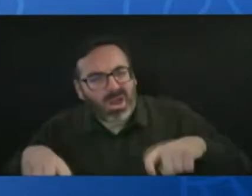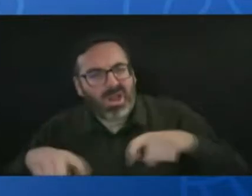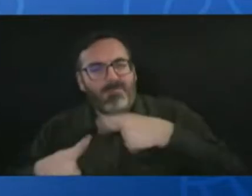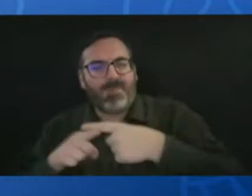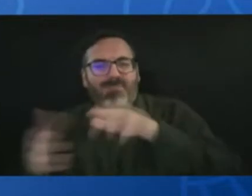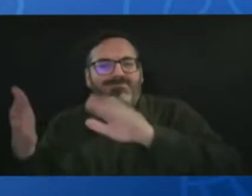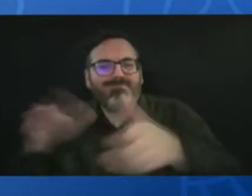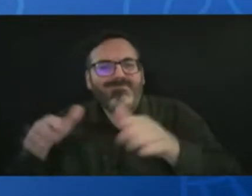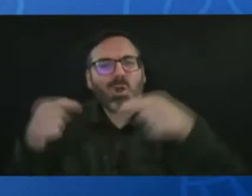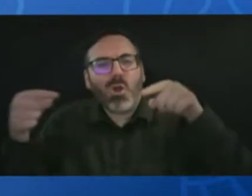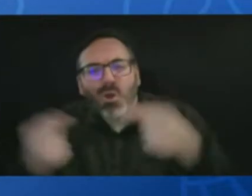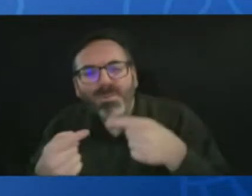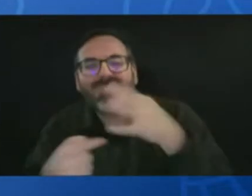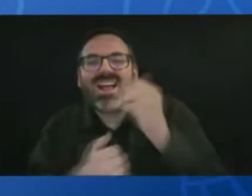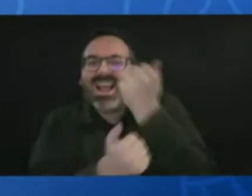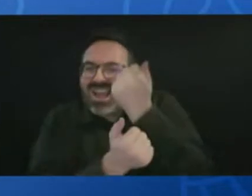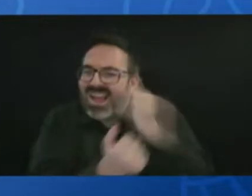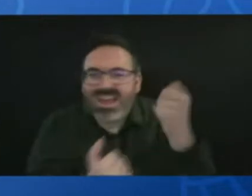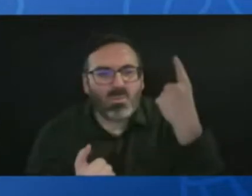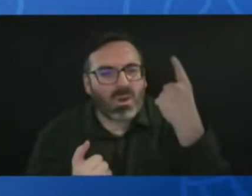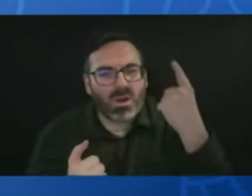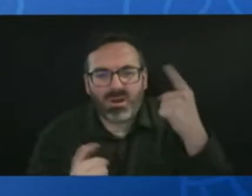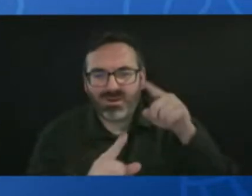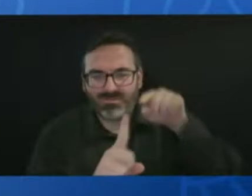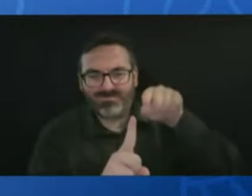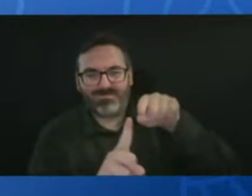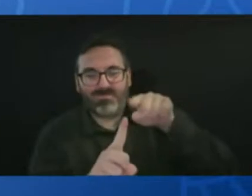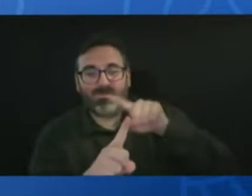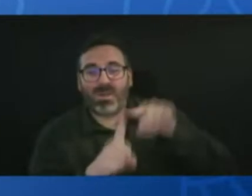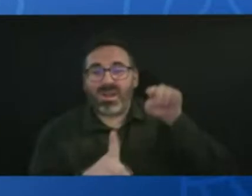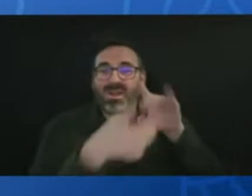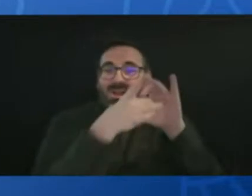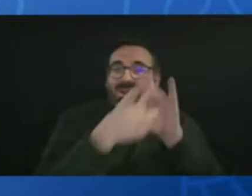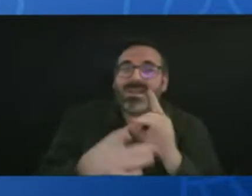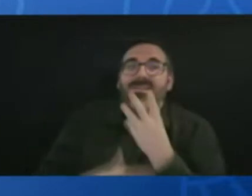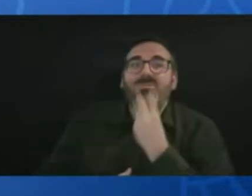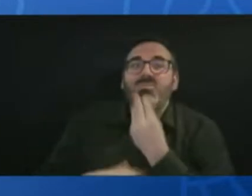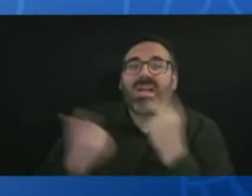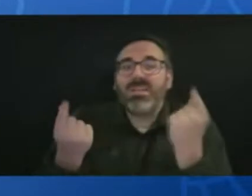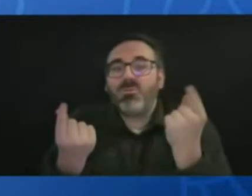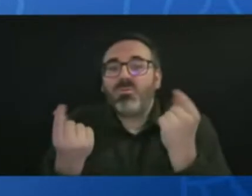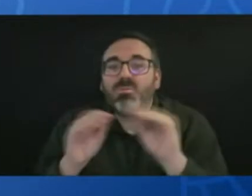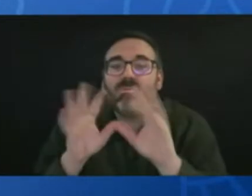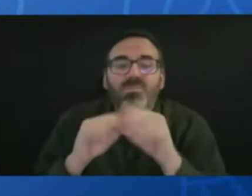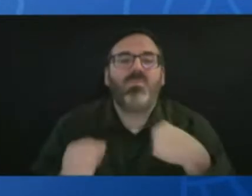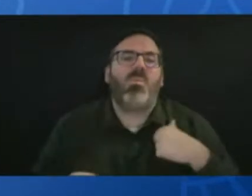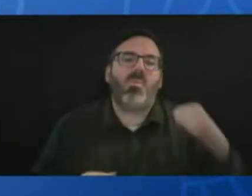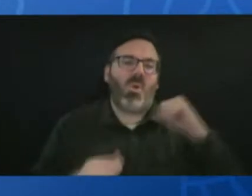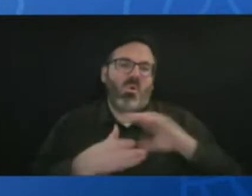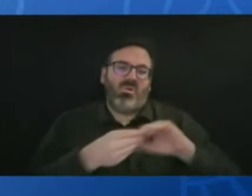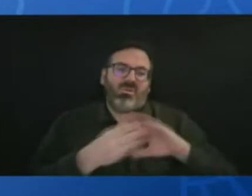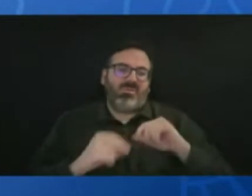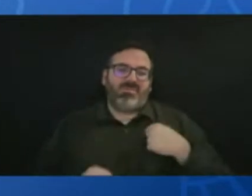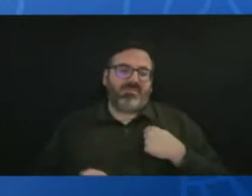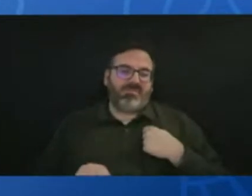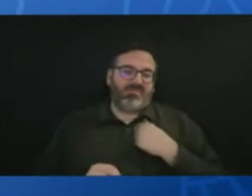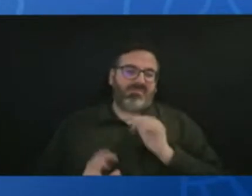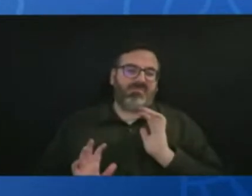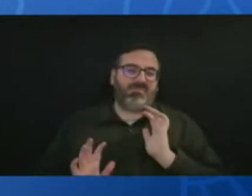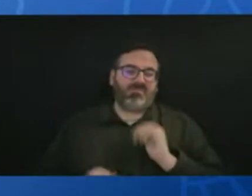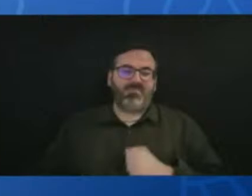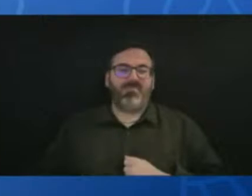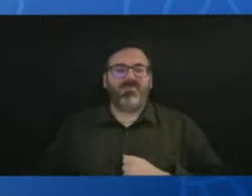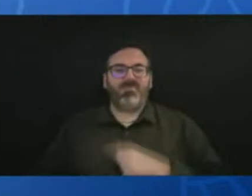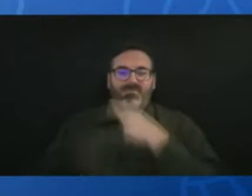doing, obviously I'm not going to speak to the nature of the choices they've had to make in what is clearly one of the